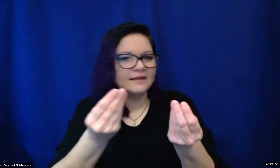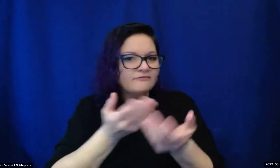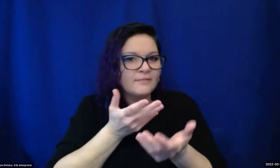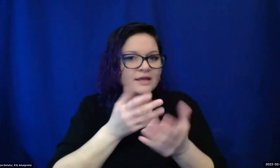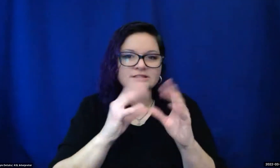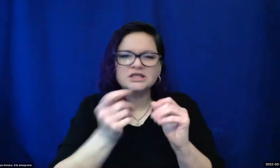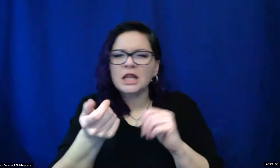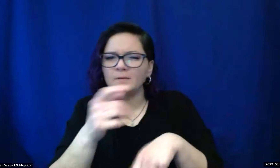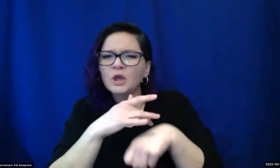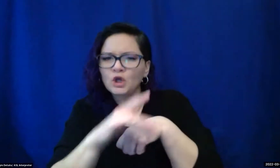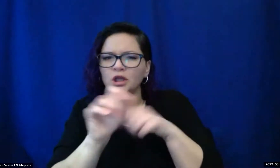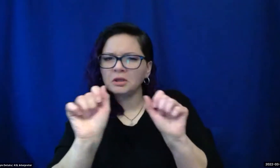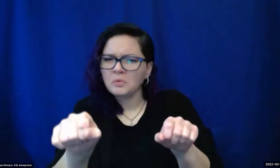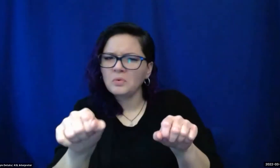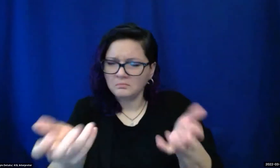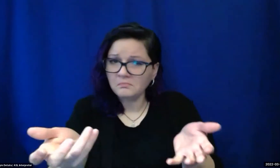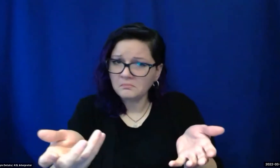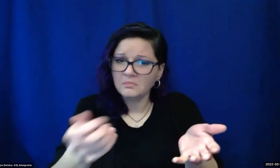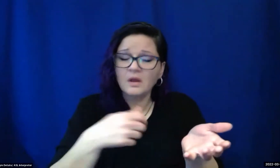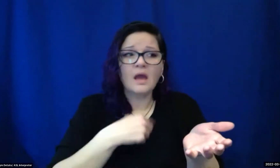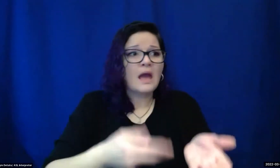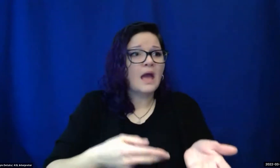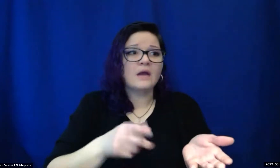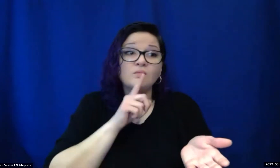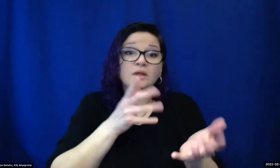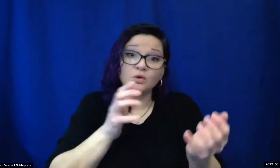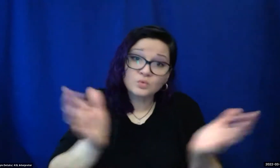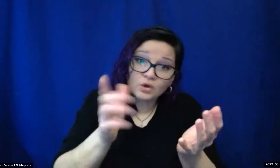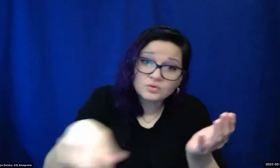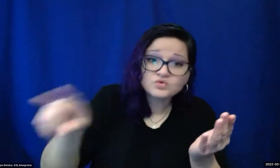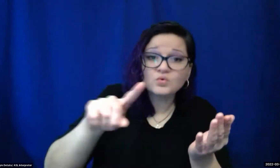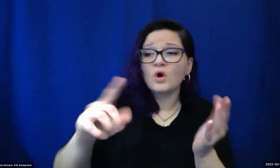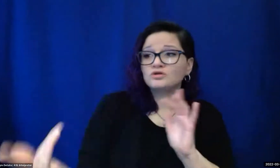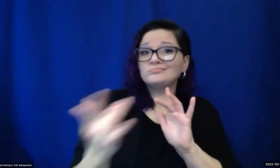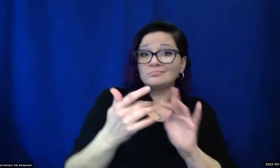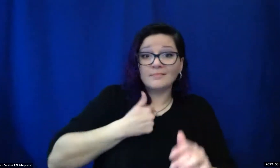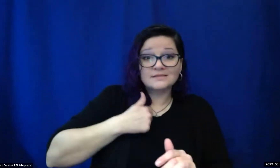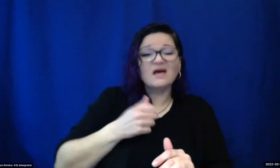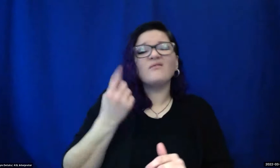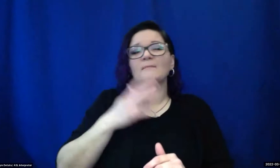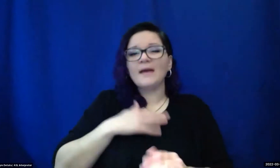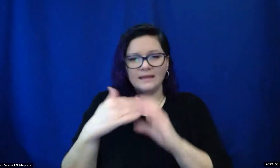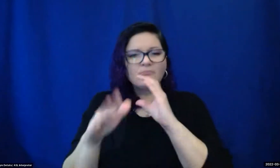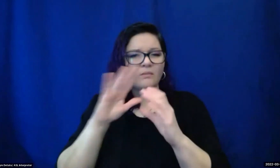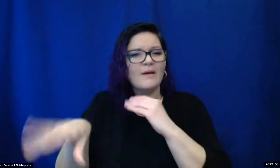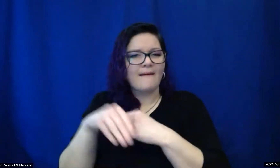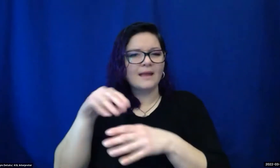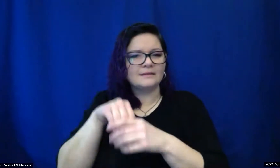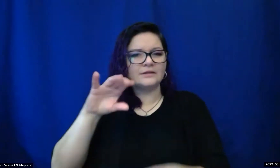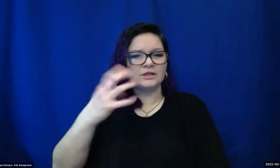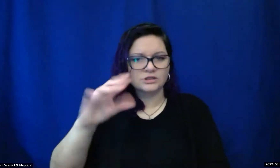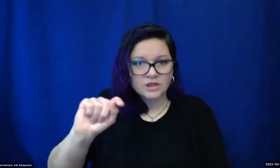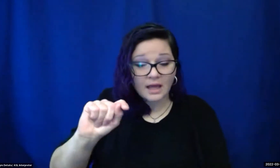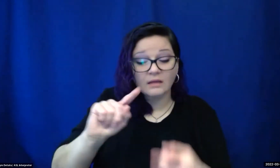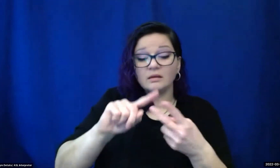little bit early. I would highly encourage you just to reach out to myself. I will put my email in the chat, or Jim, with